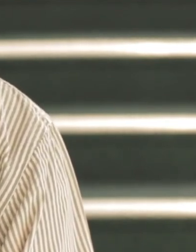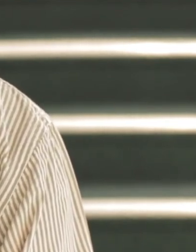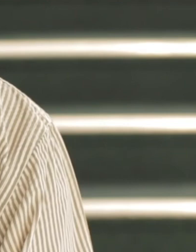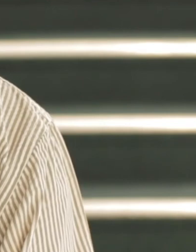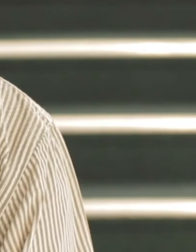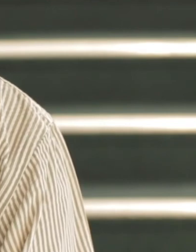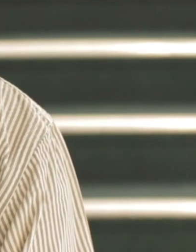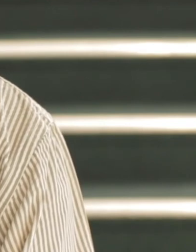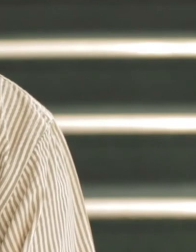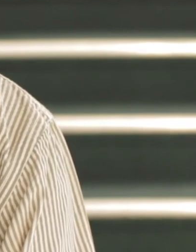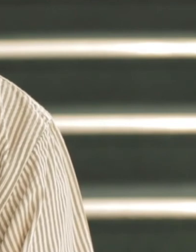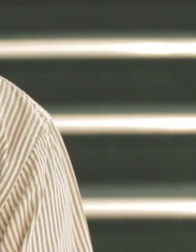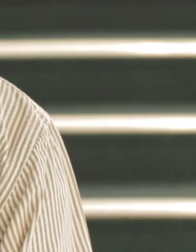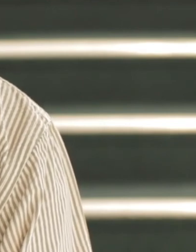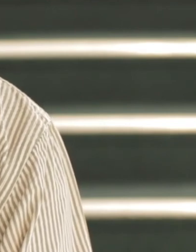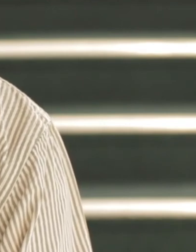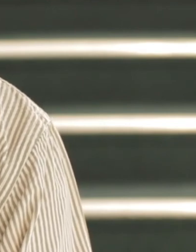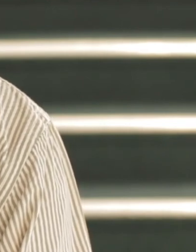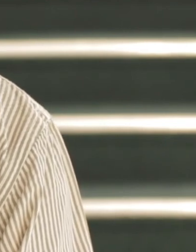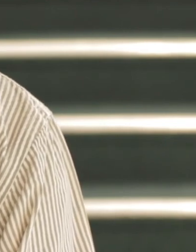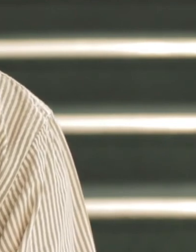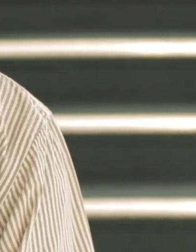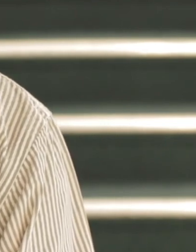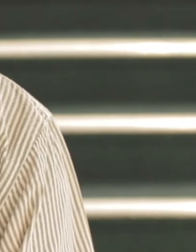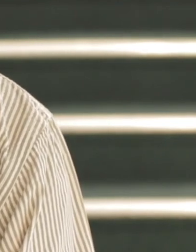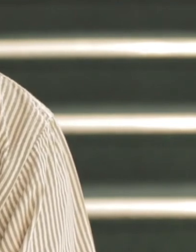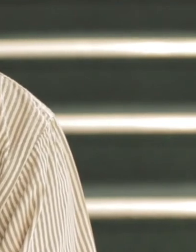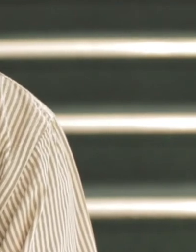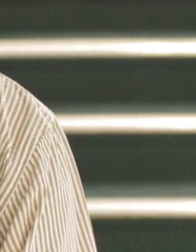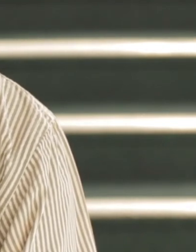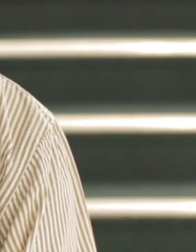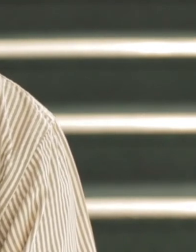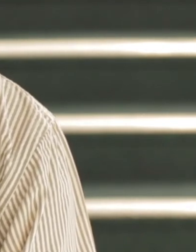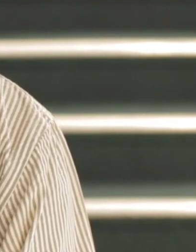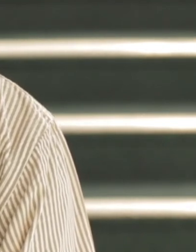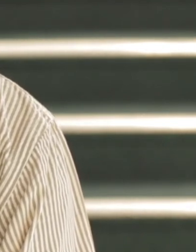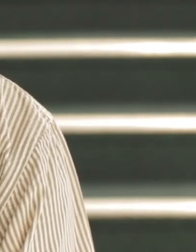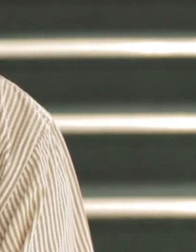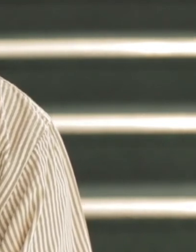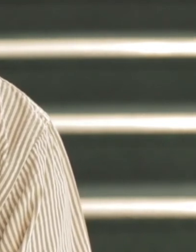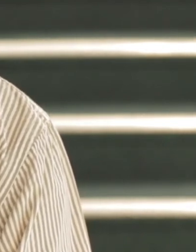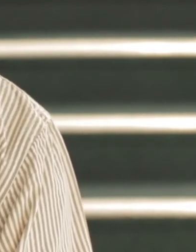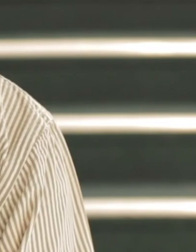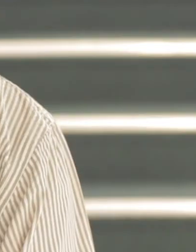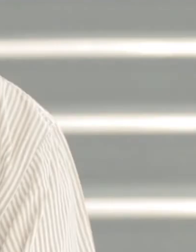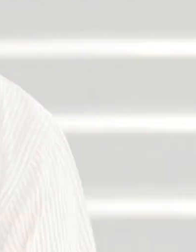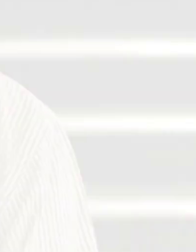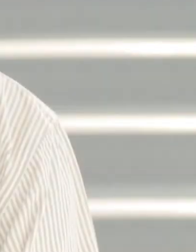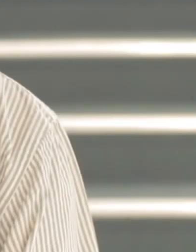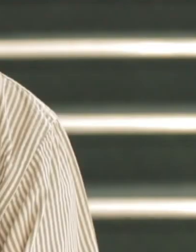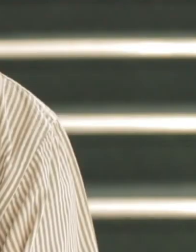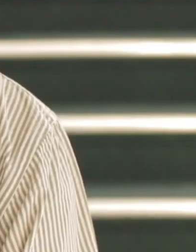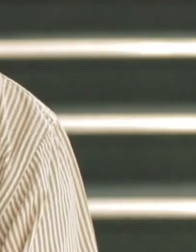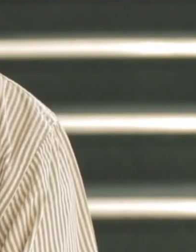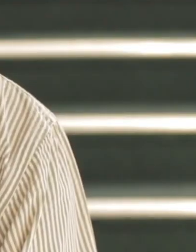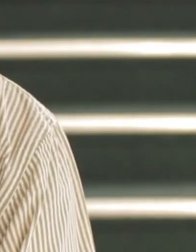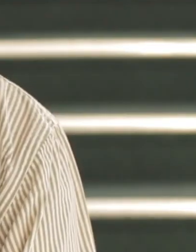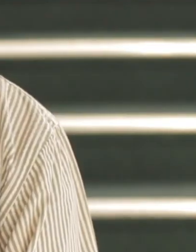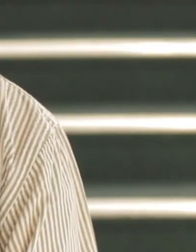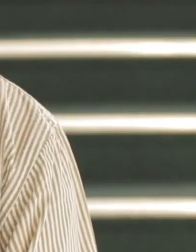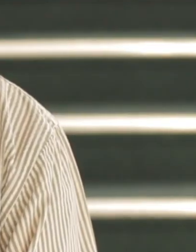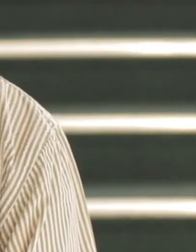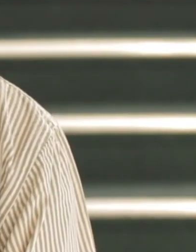of COVID-19 across the country. And to bring us today's update is our Chief Medical